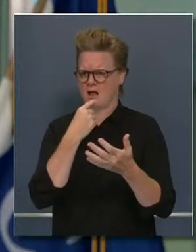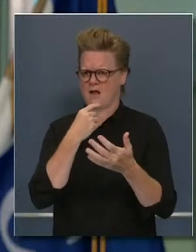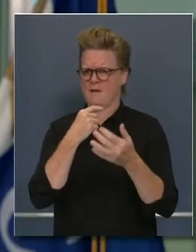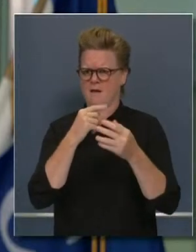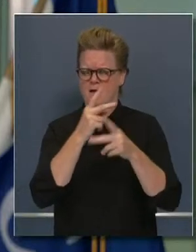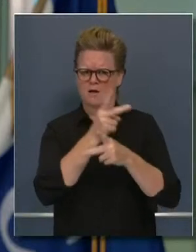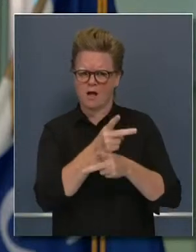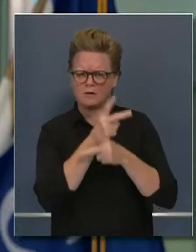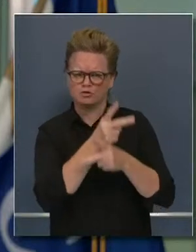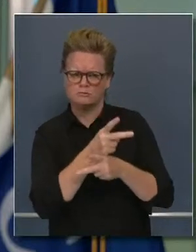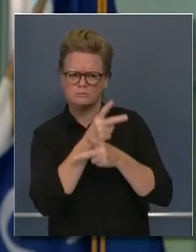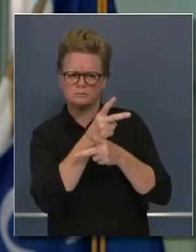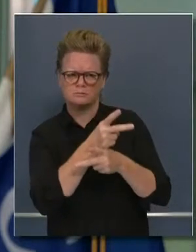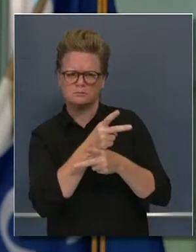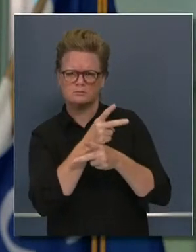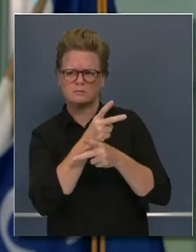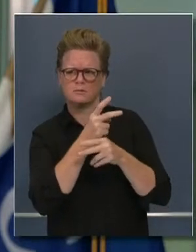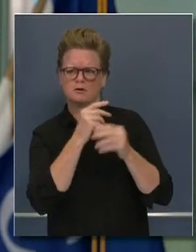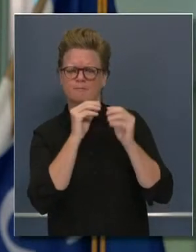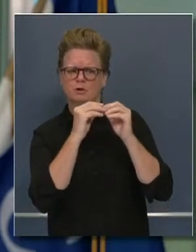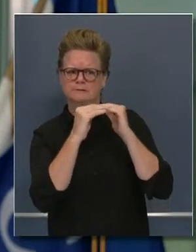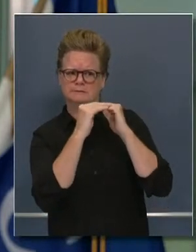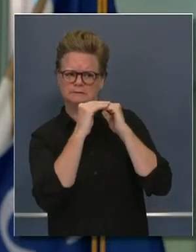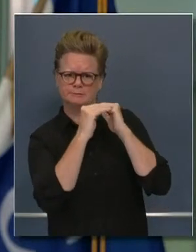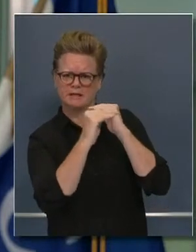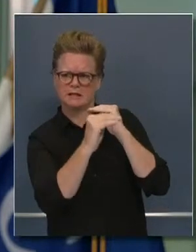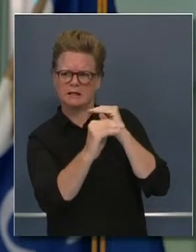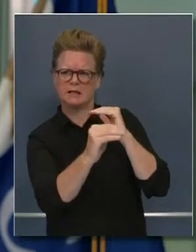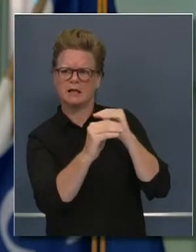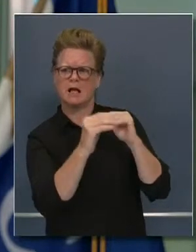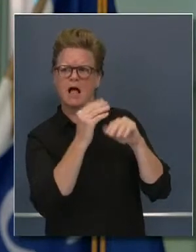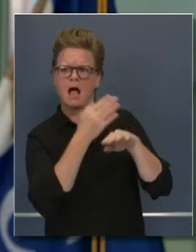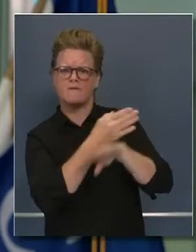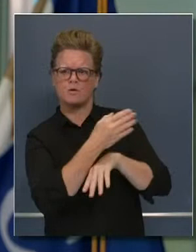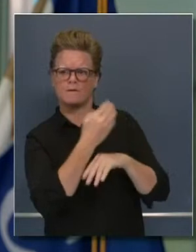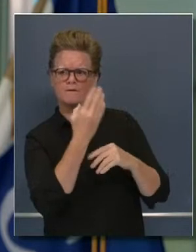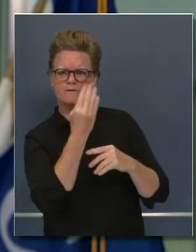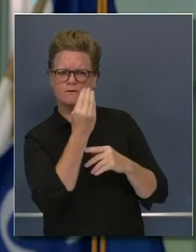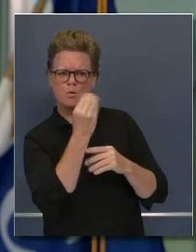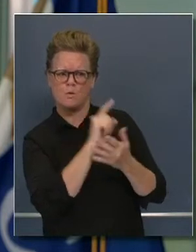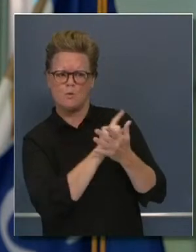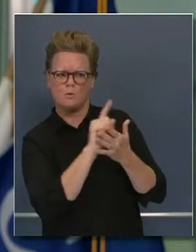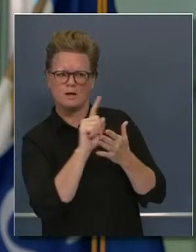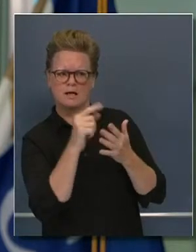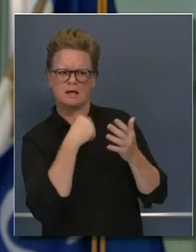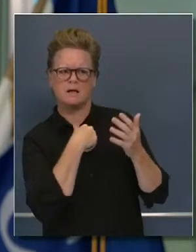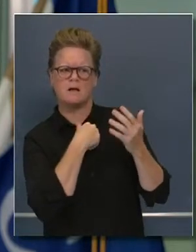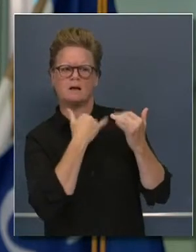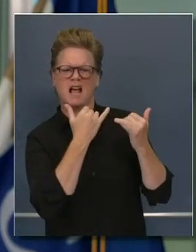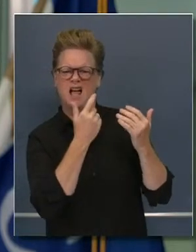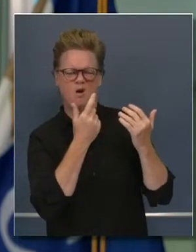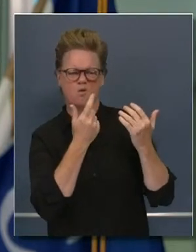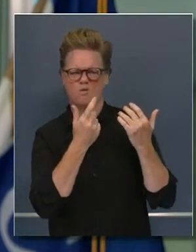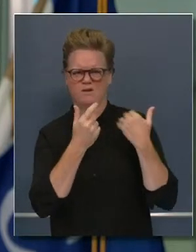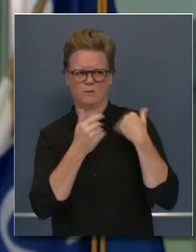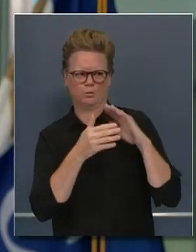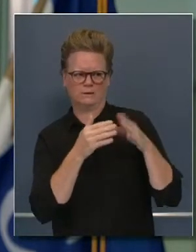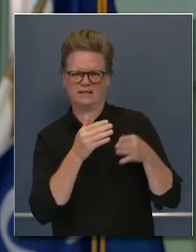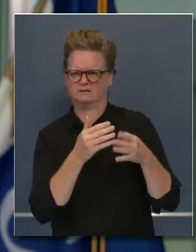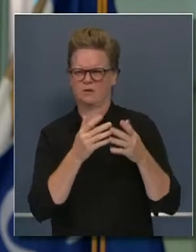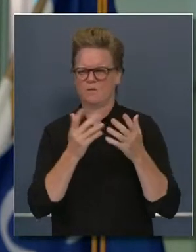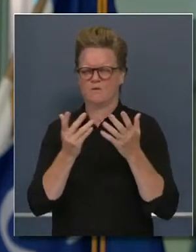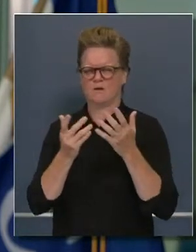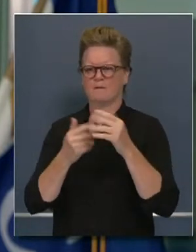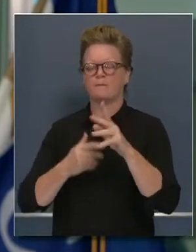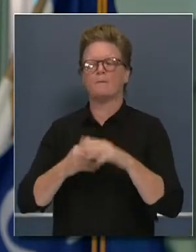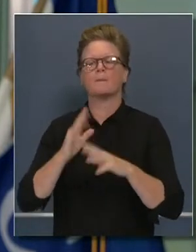and holding the line post Labor Day weekend? Yeah, nothing fundamentally as it relates to our tiered status has changed.